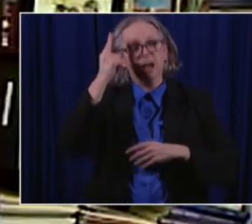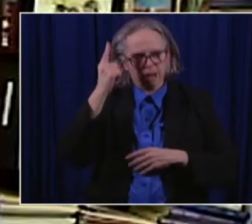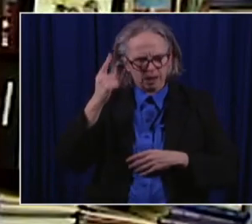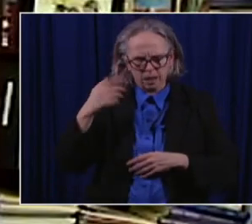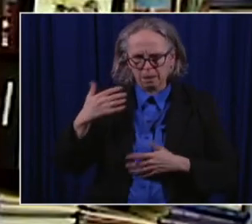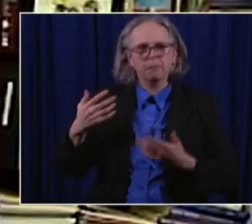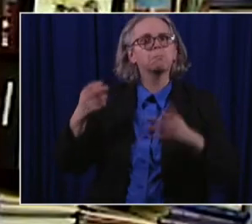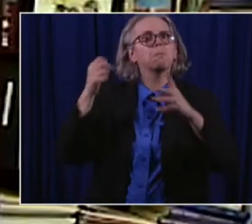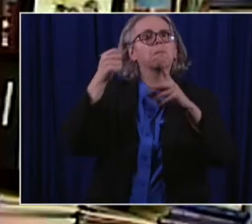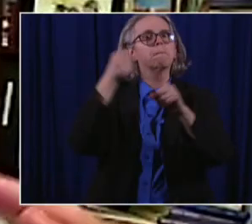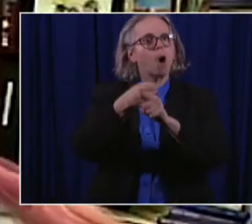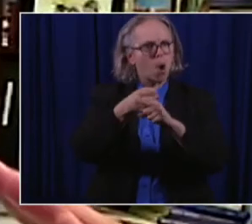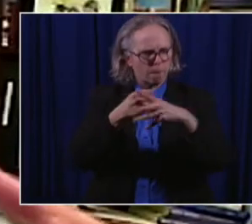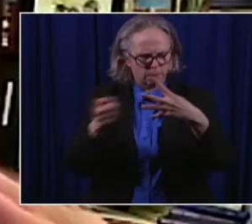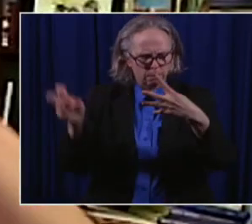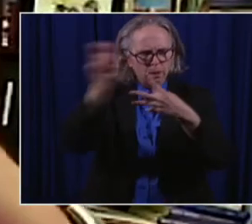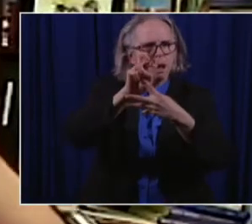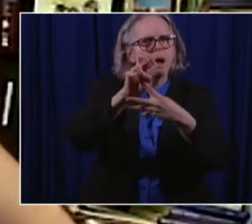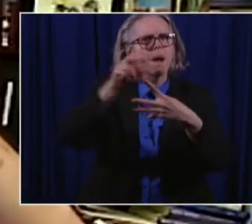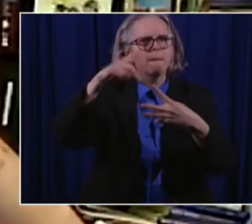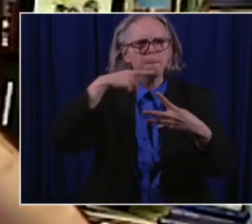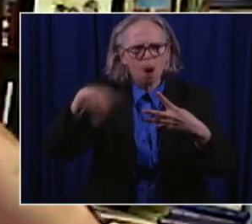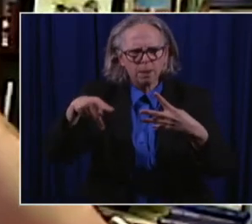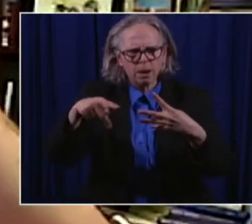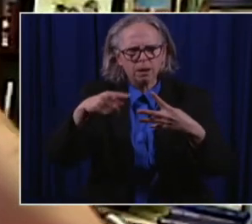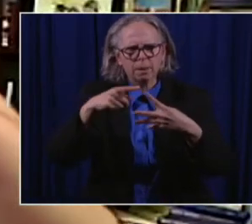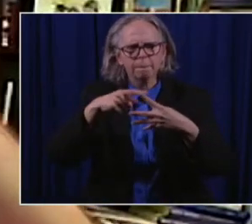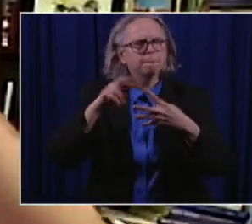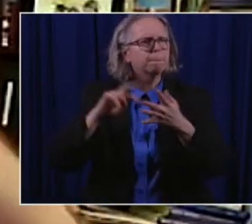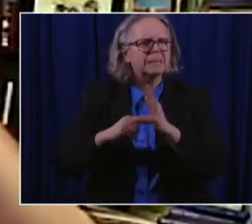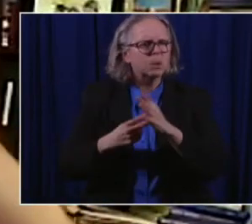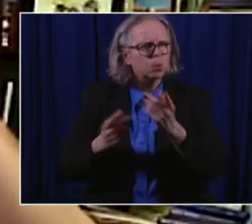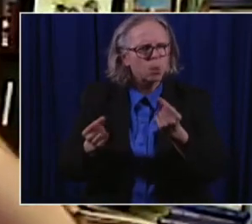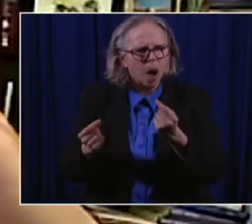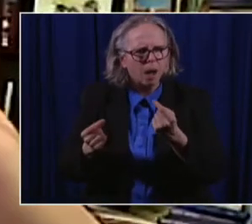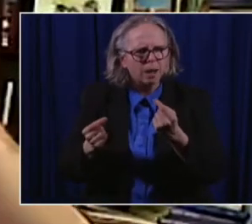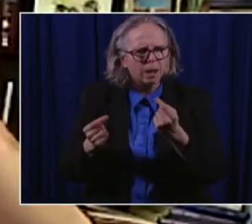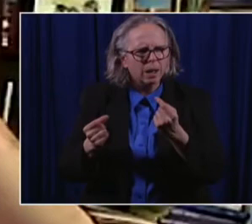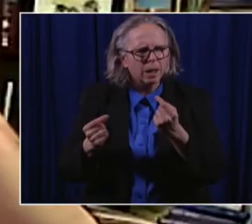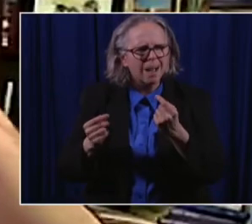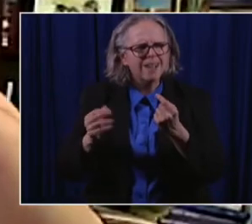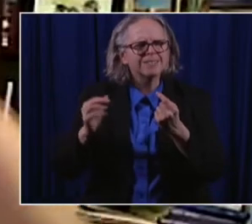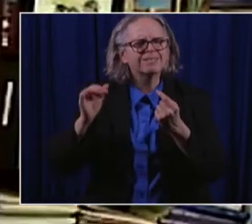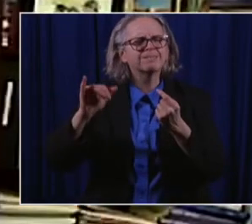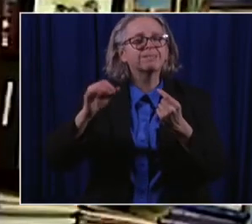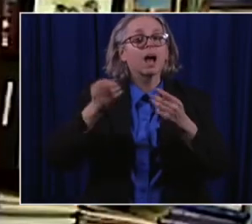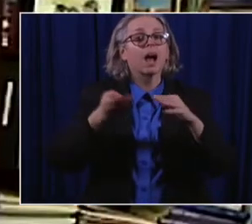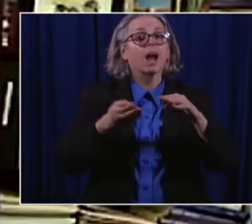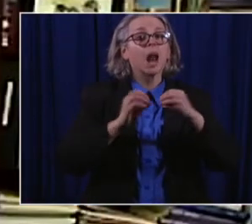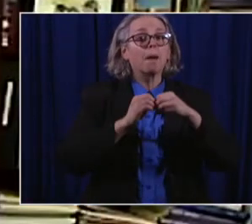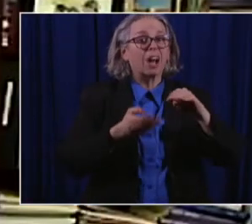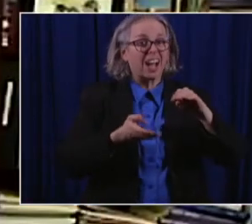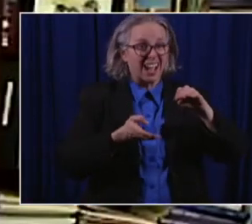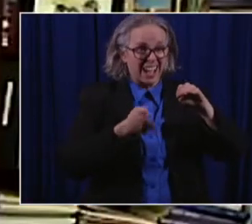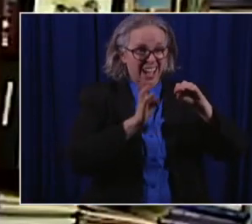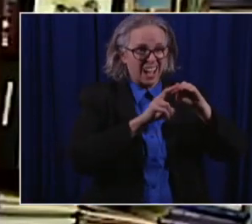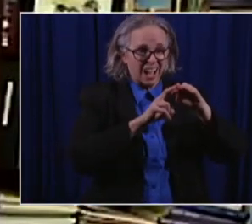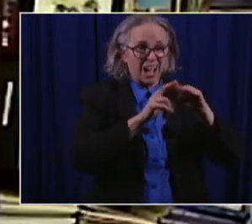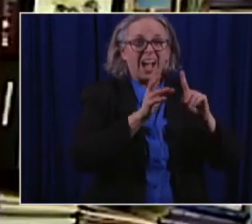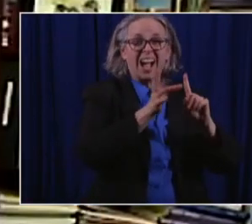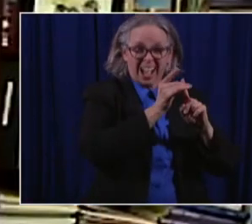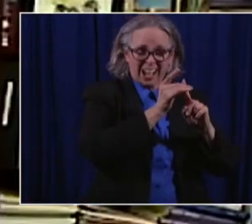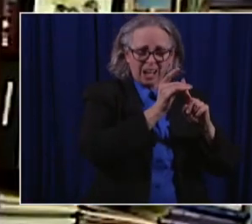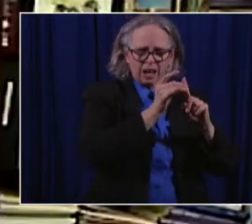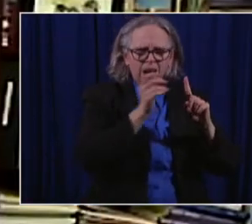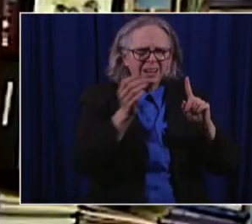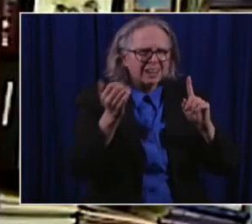those indicators that talk about the increase being the thing that triggers the metric. It's not that they are